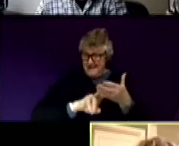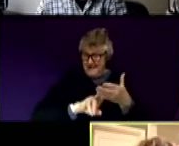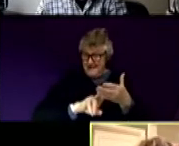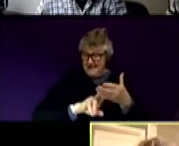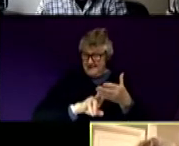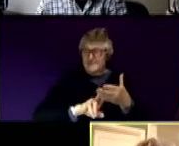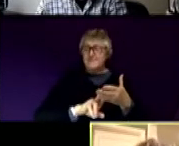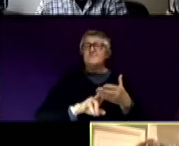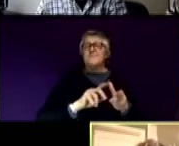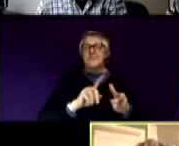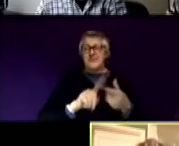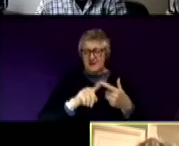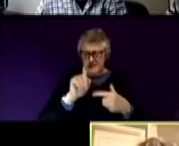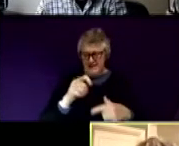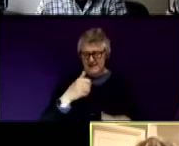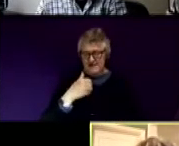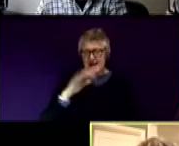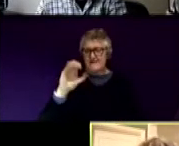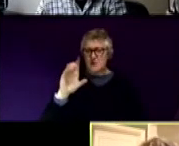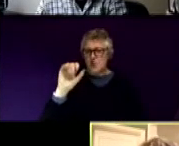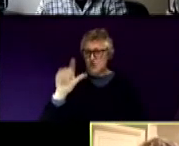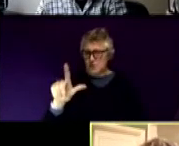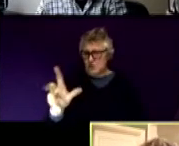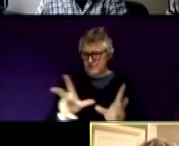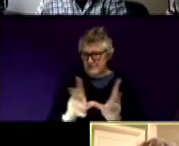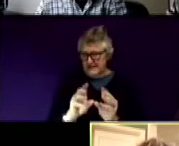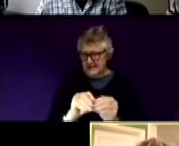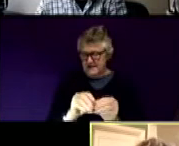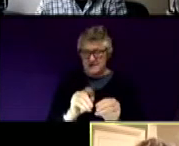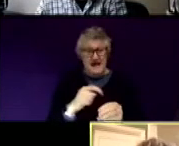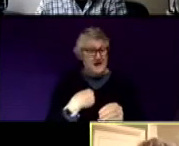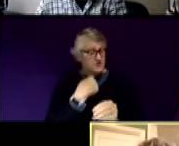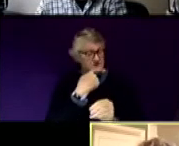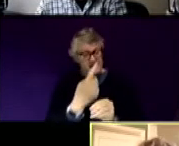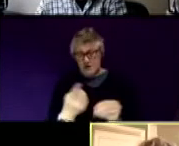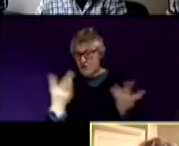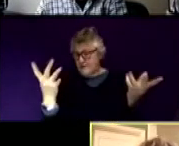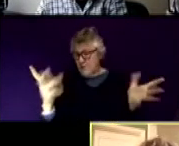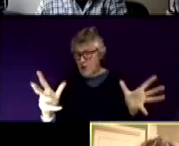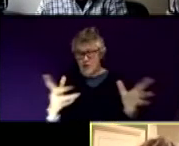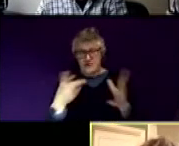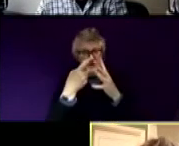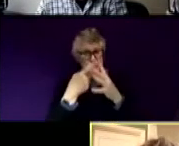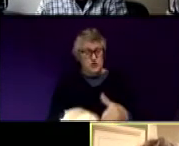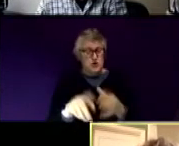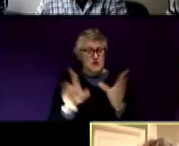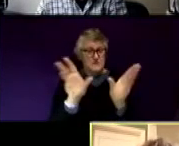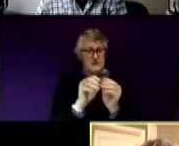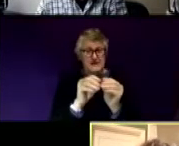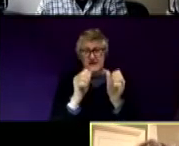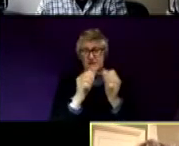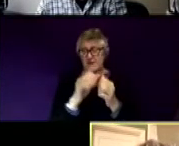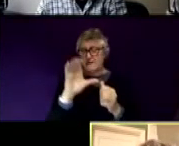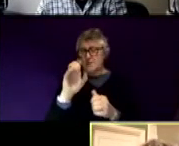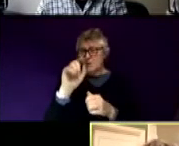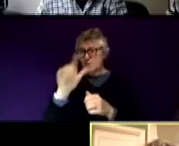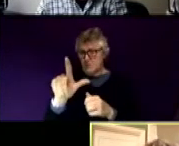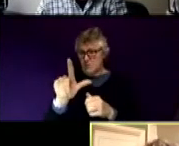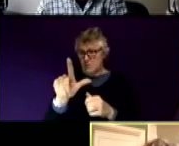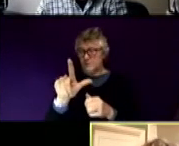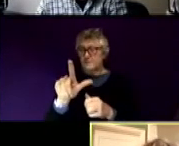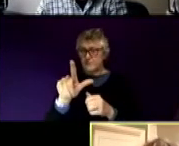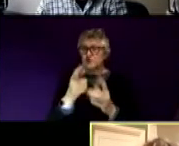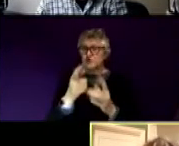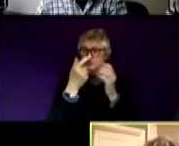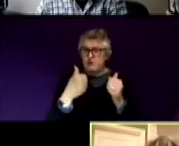we have already started meeting with the COCO and DOJ to try to get that process moving faster. And